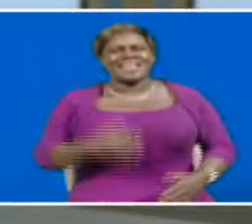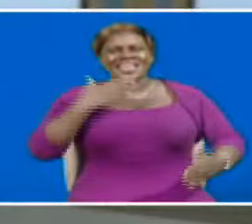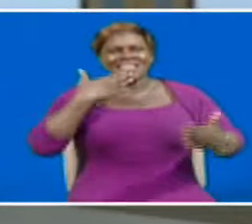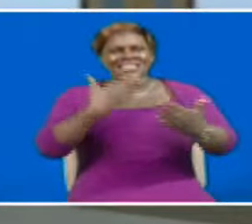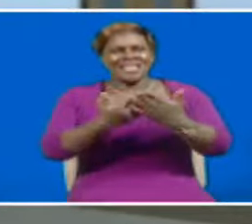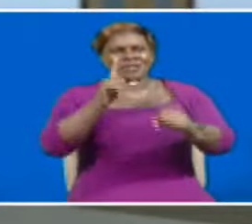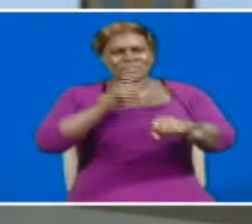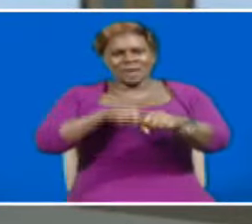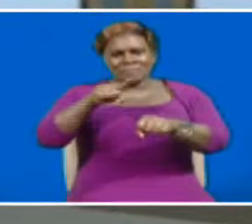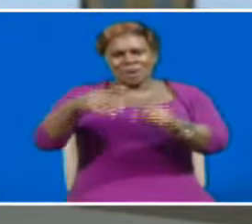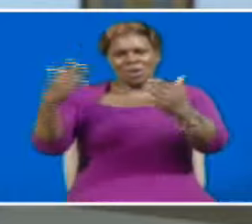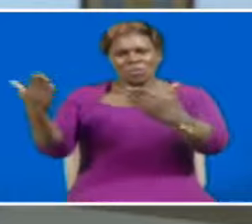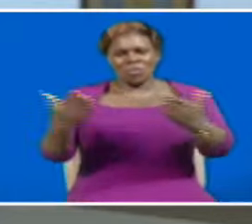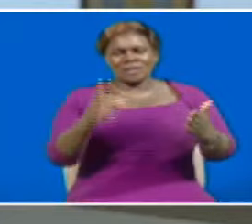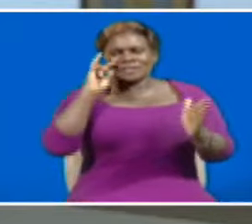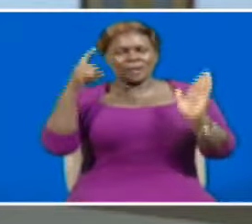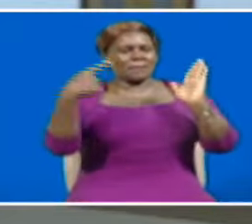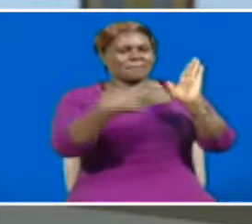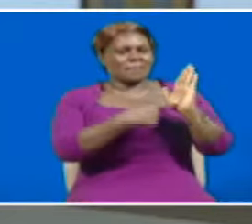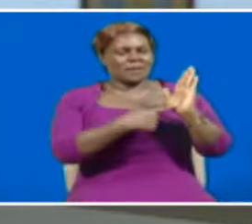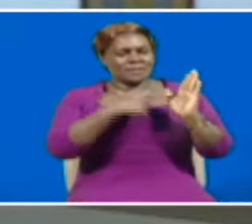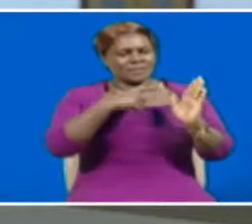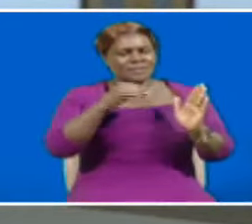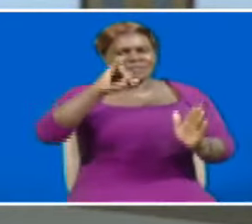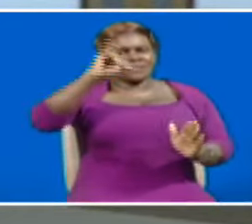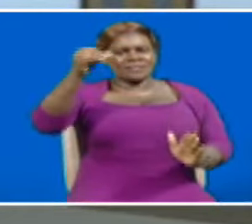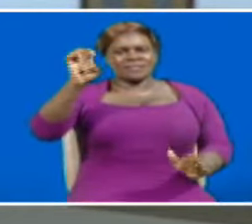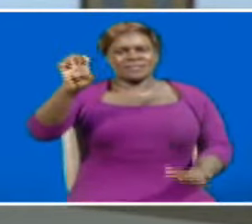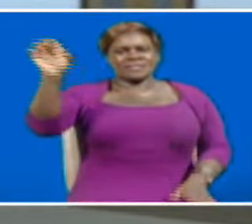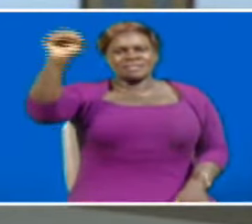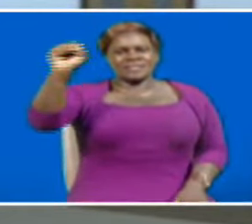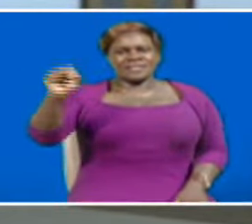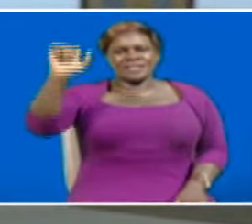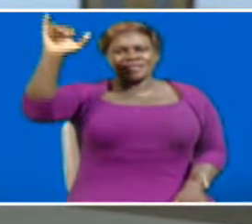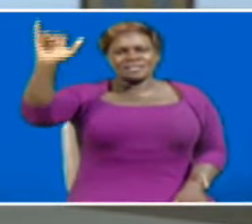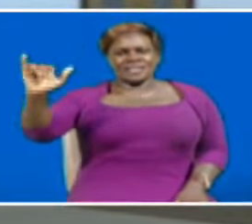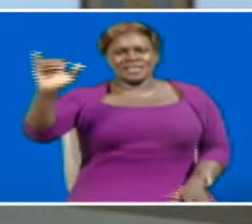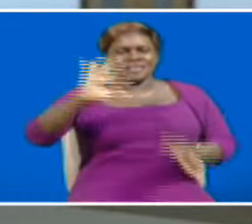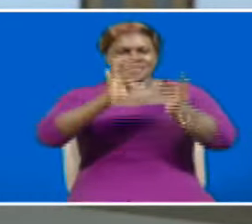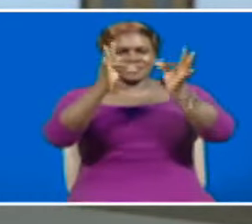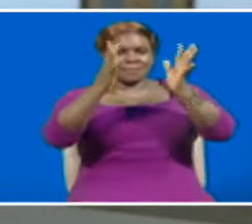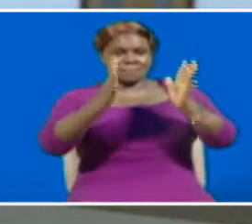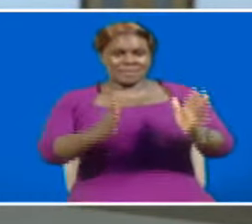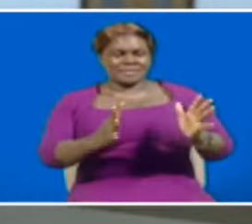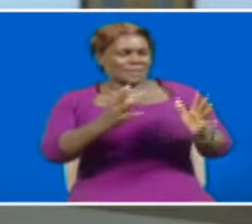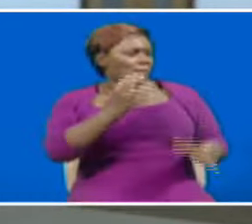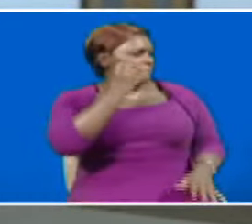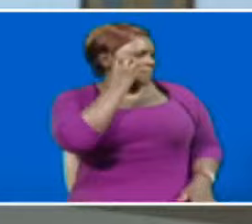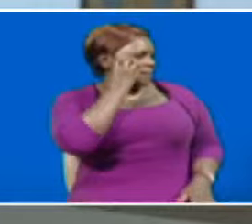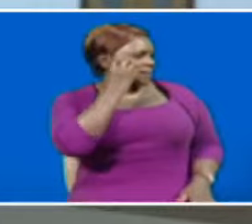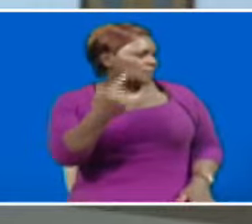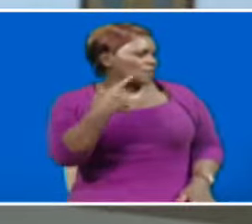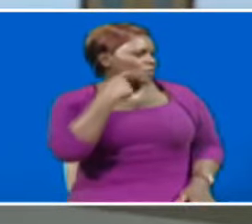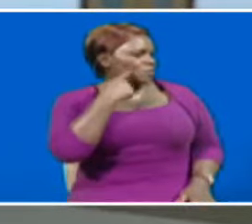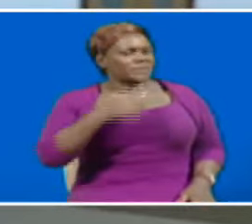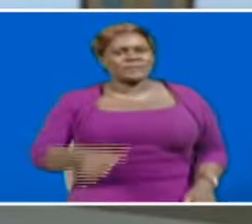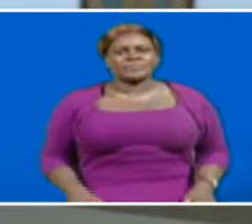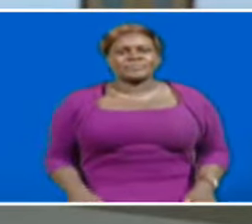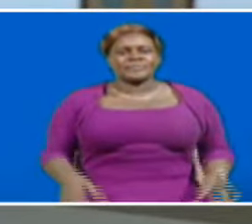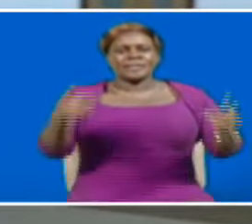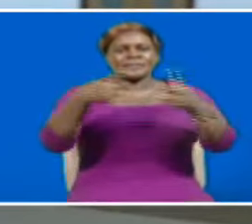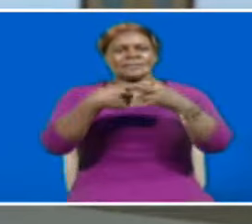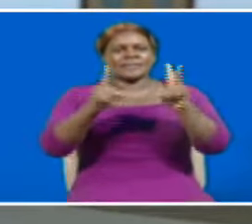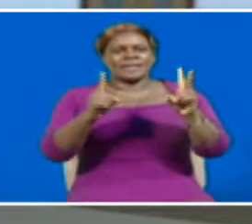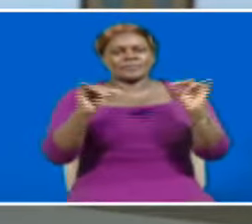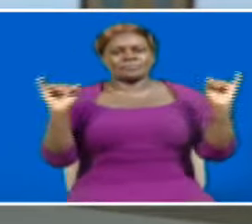Thanks for making time and welcome to Checkpoint. I'm Jesse Rogers. Our sign language interpreter tonight is Meresha Owiti. Let's get